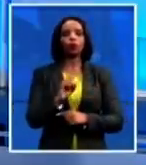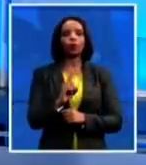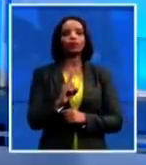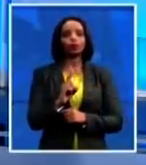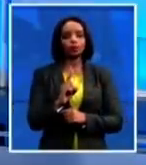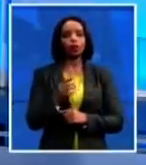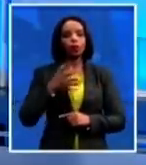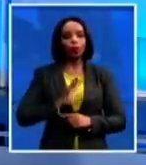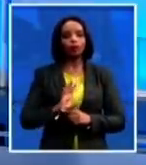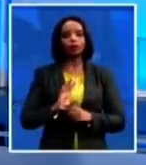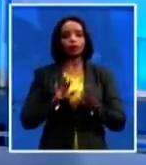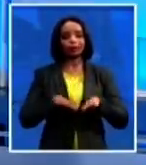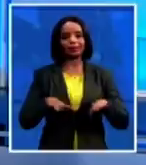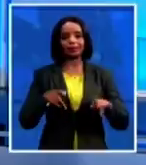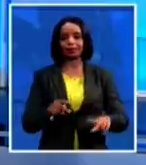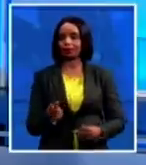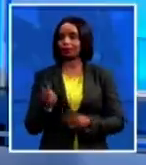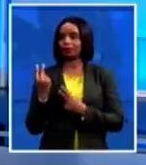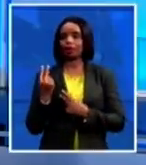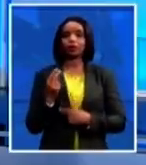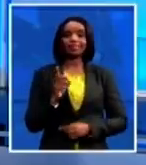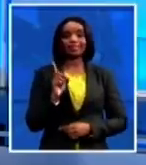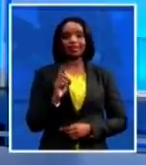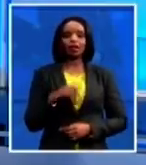Minister Gungubele is now at the podium. Let's take you there live.